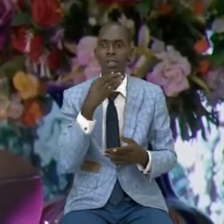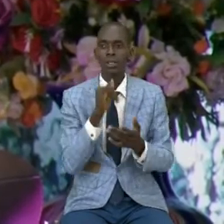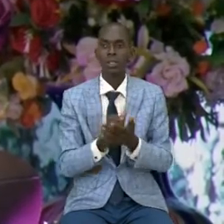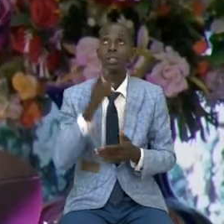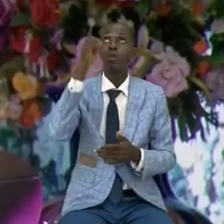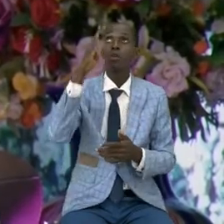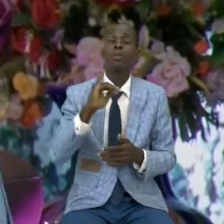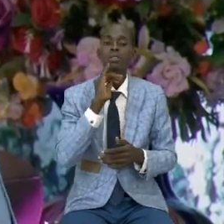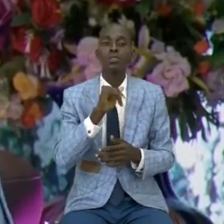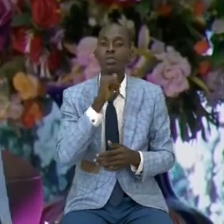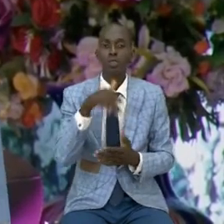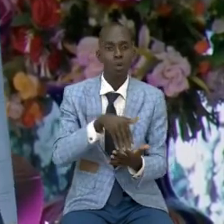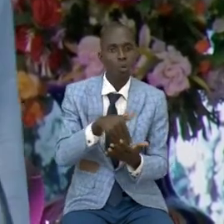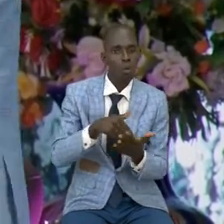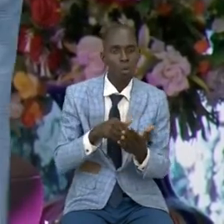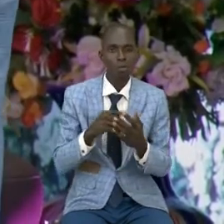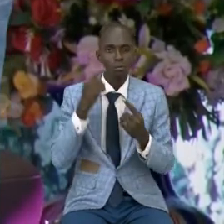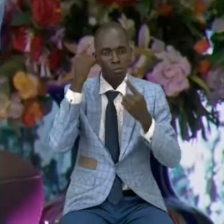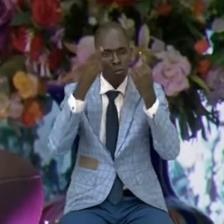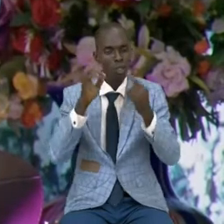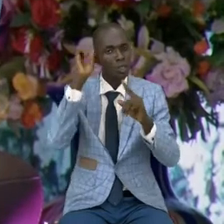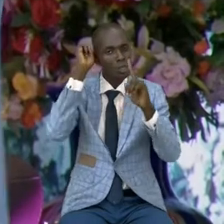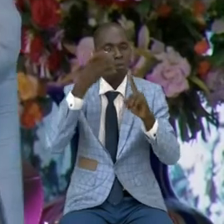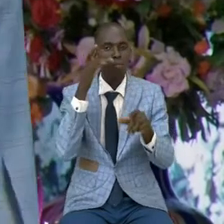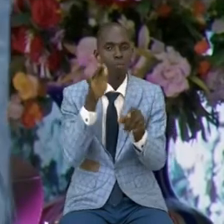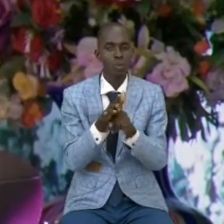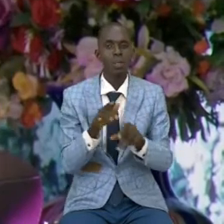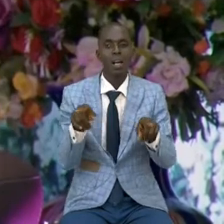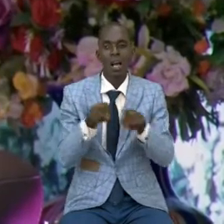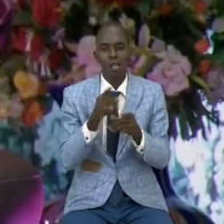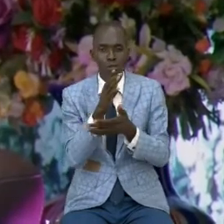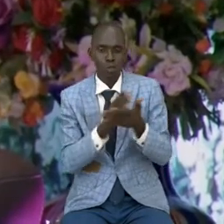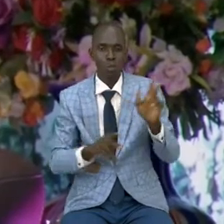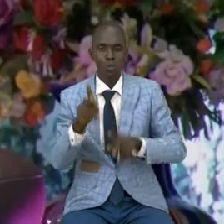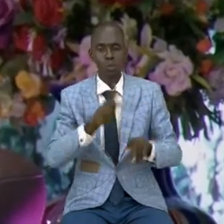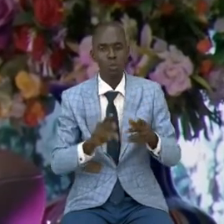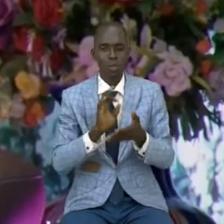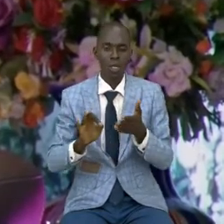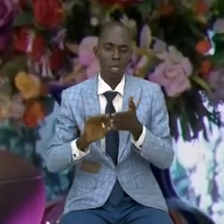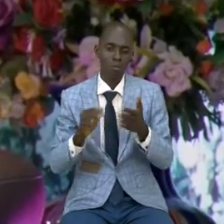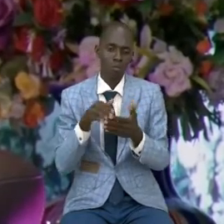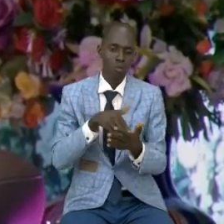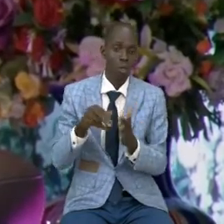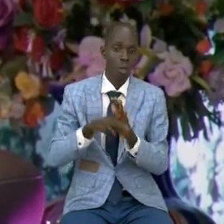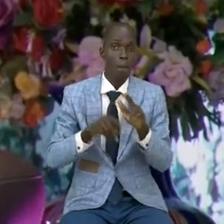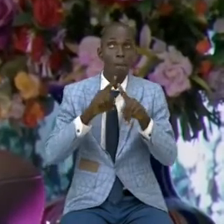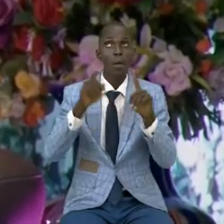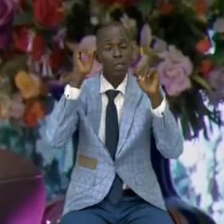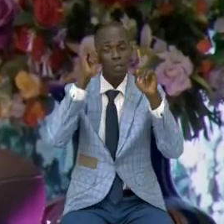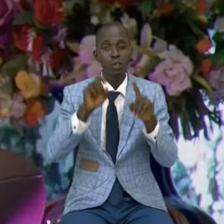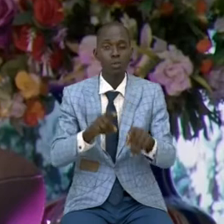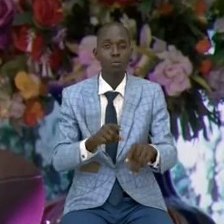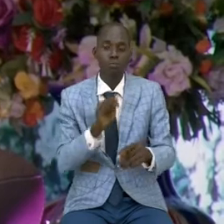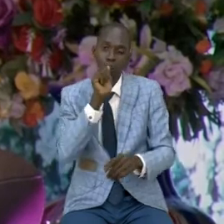not slack concerning his promise, as some men count slackness, but is long-suffering towards